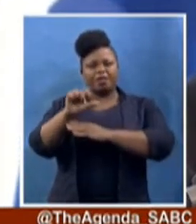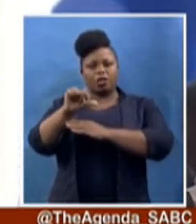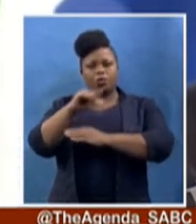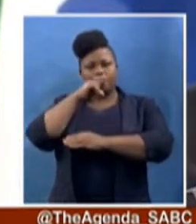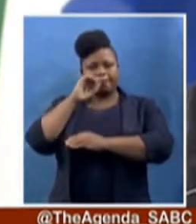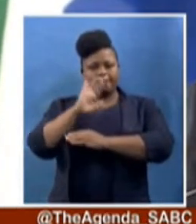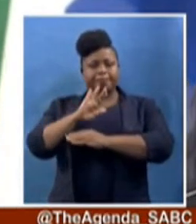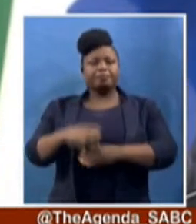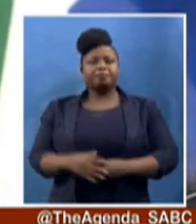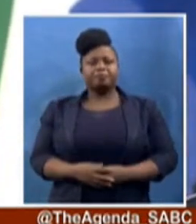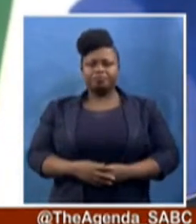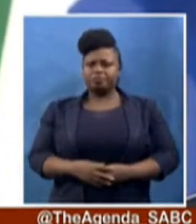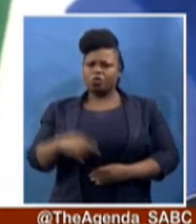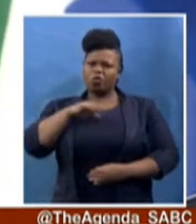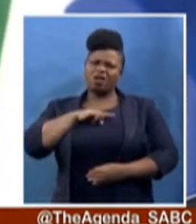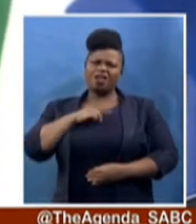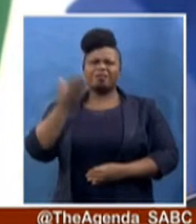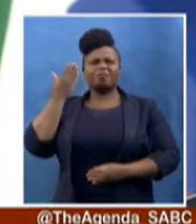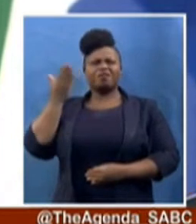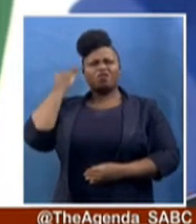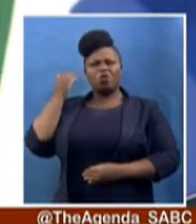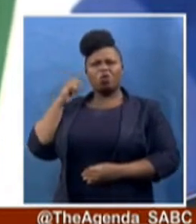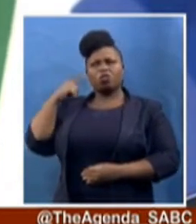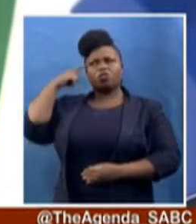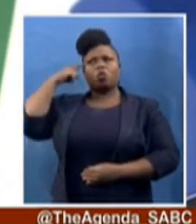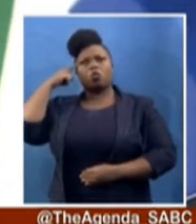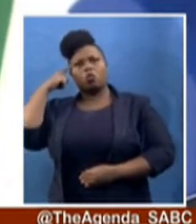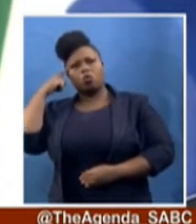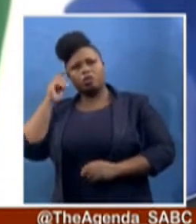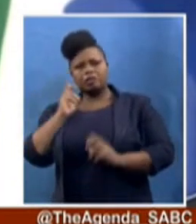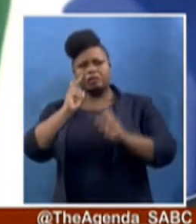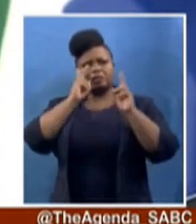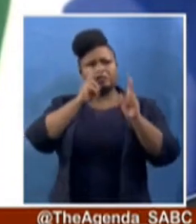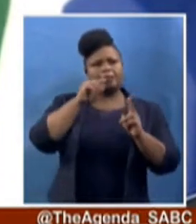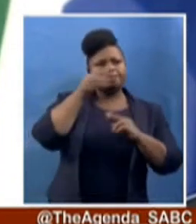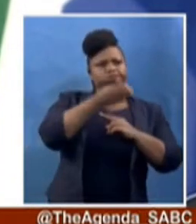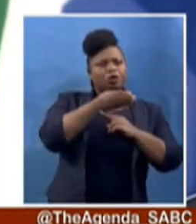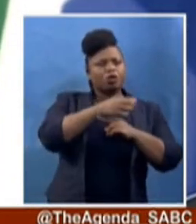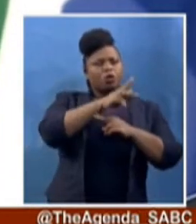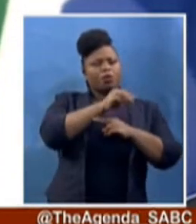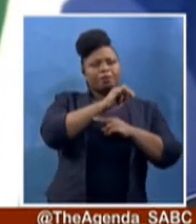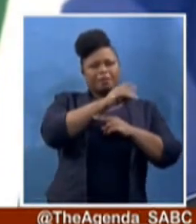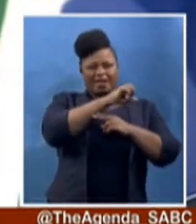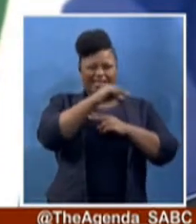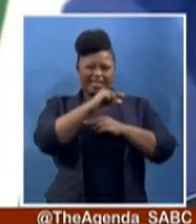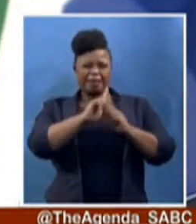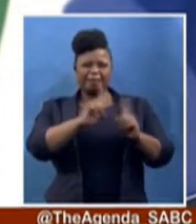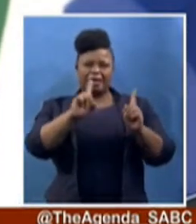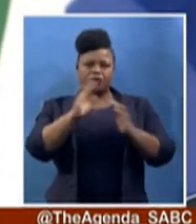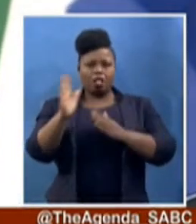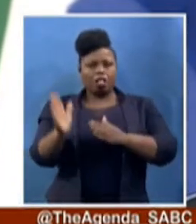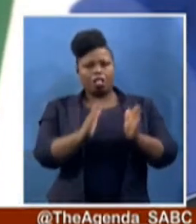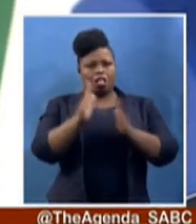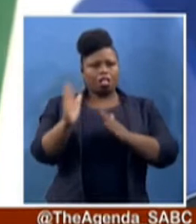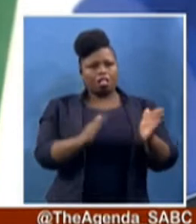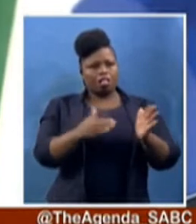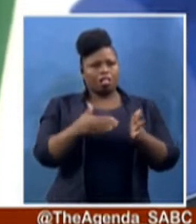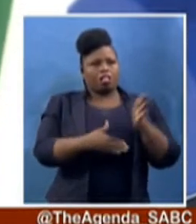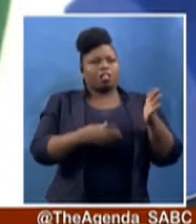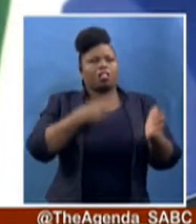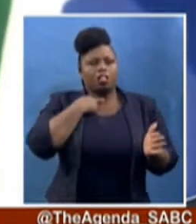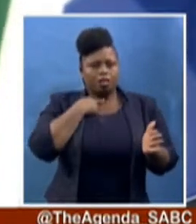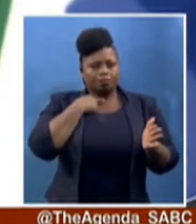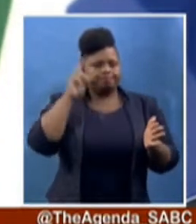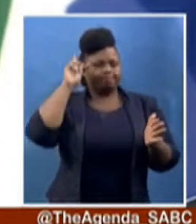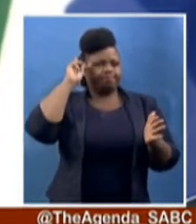to Windhoek, but because of the logistical arrangements, we had to come here.